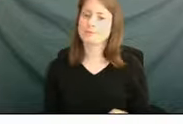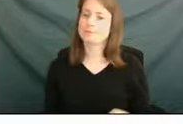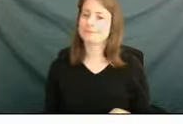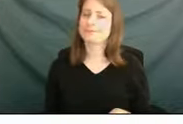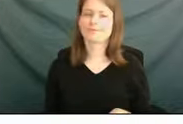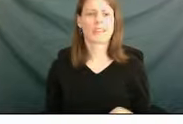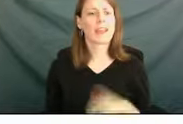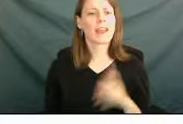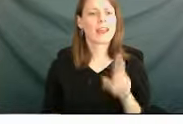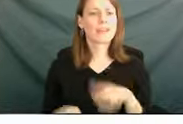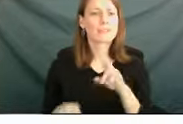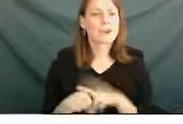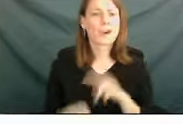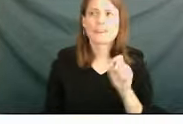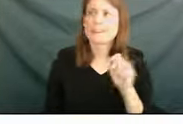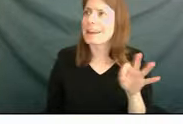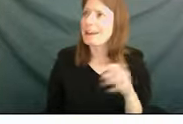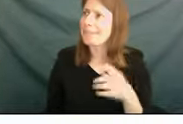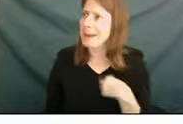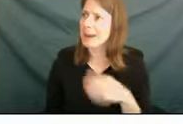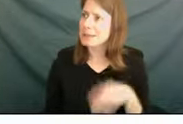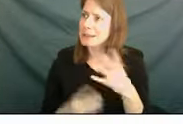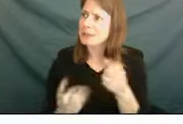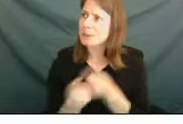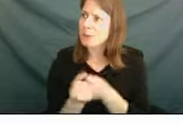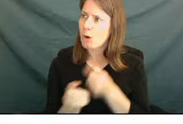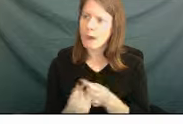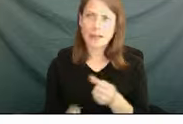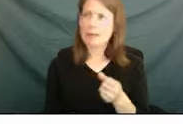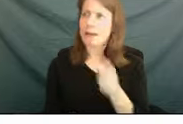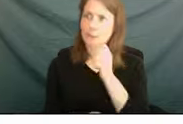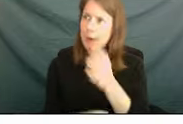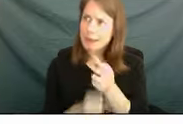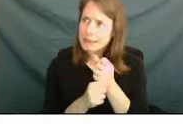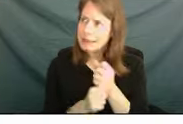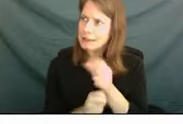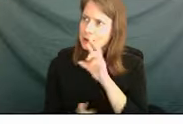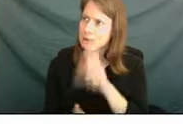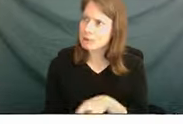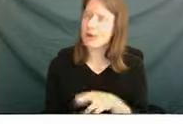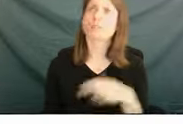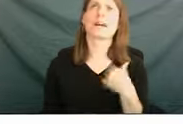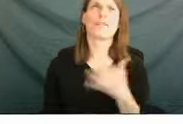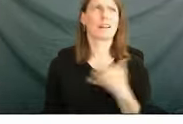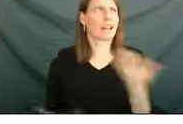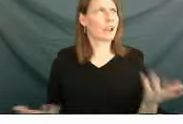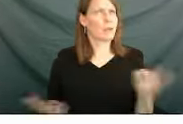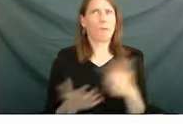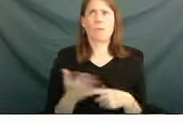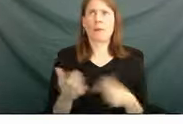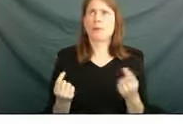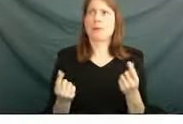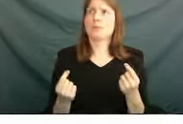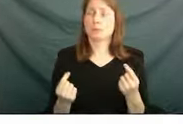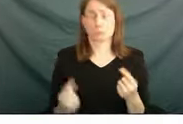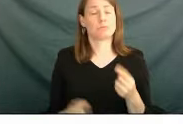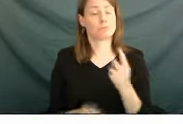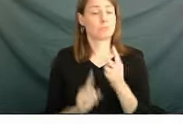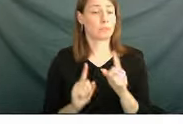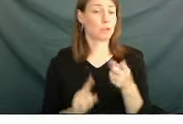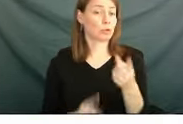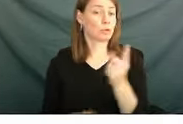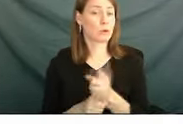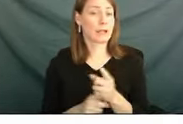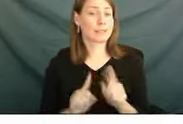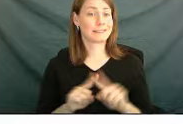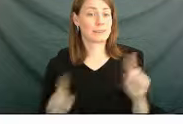you need. What more do you want? So, yes, I take your point. There's a definite different pace. Yeah, for lots of work in the mainstream